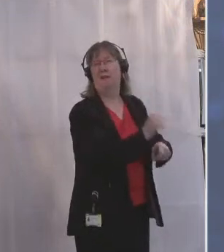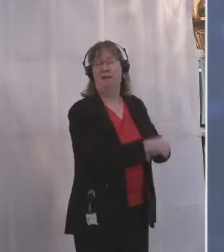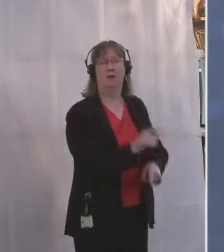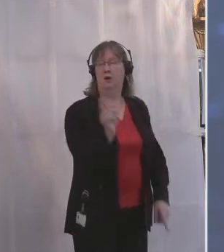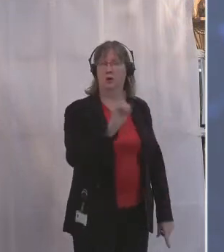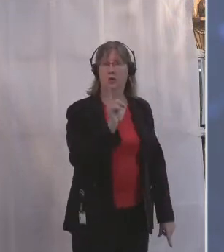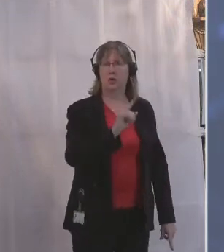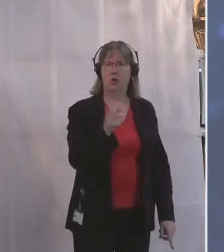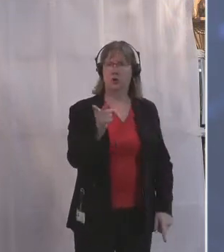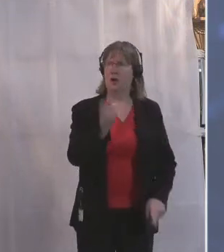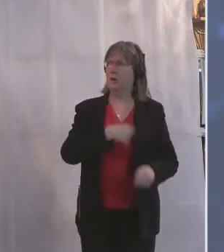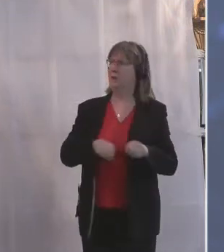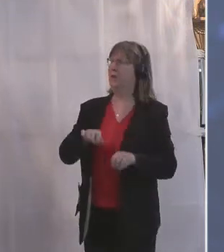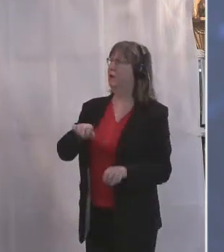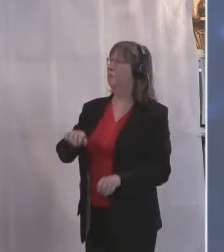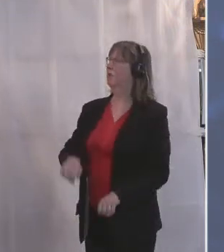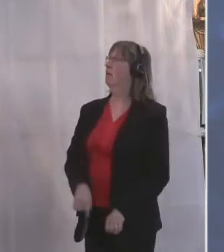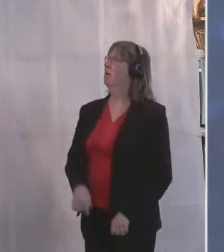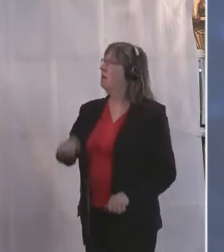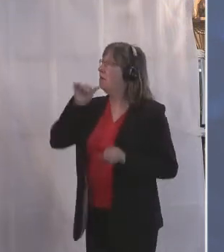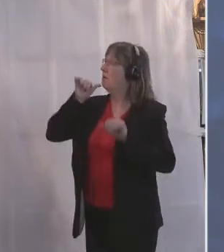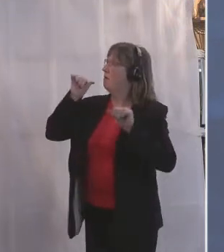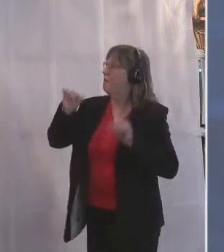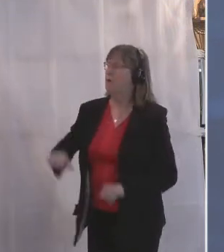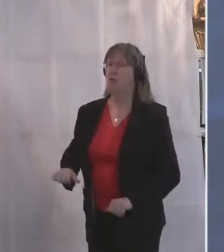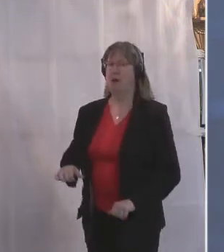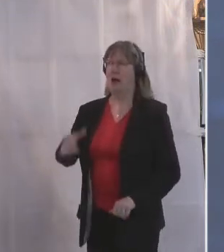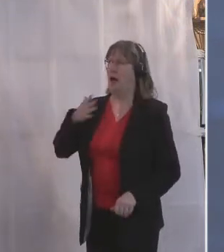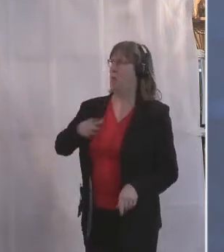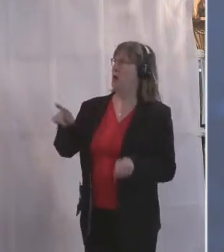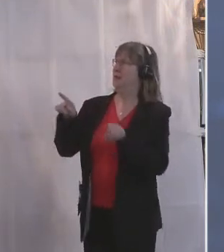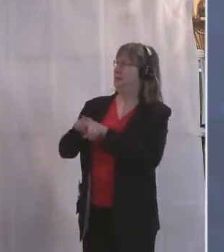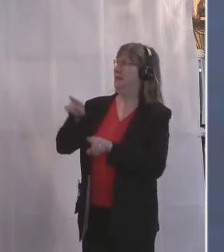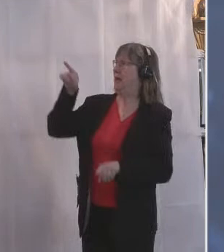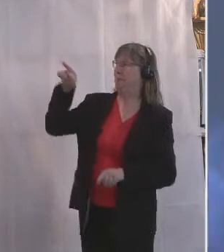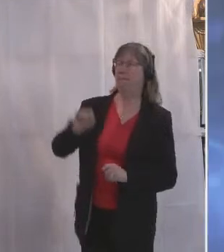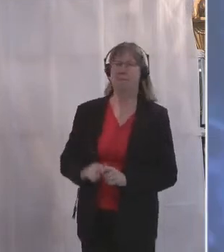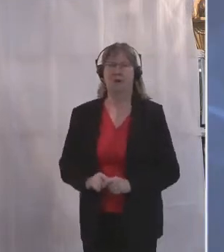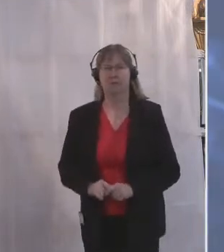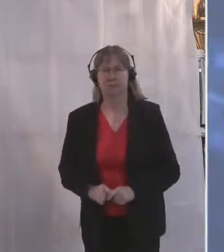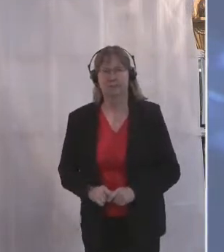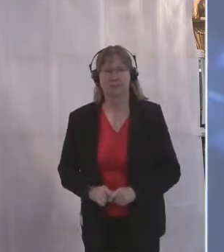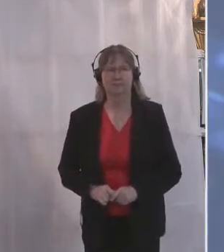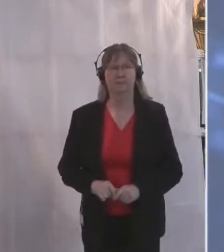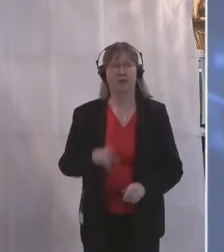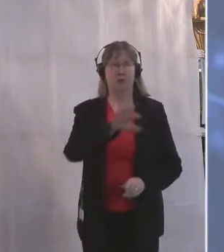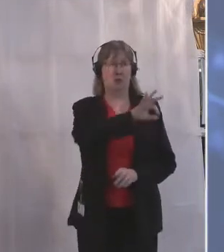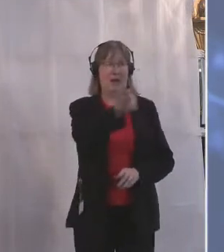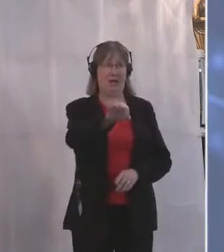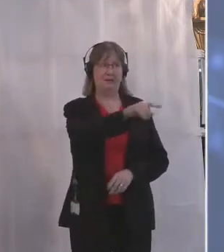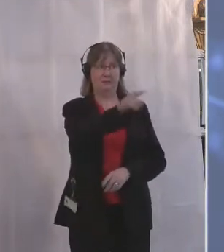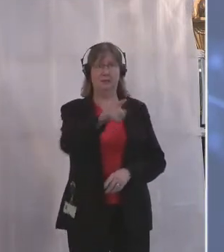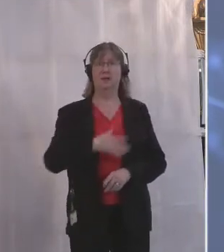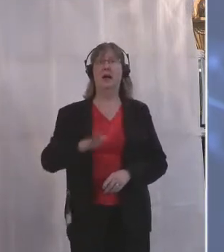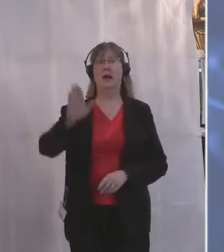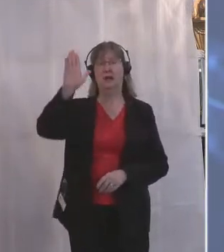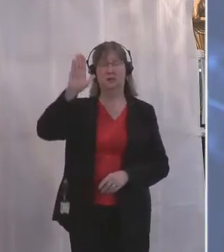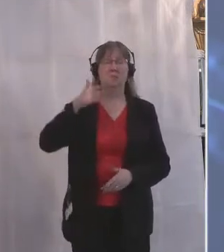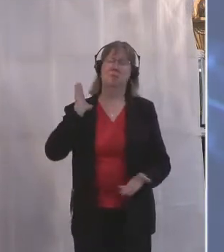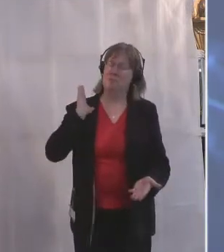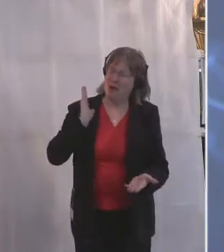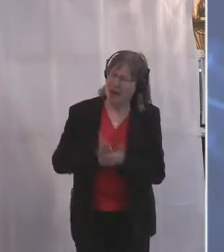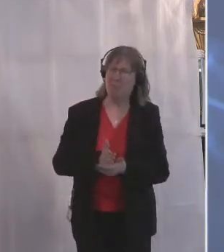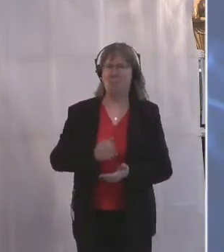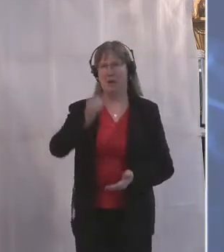inspiration and somebody that I would really like to be. So my final question to you today is, how many of you in this audience truly,